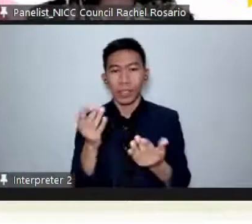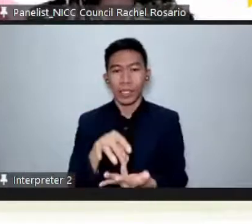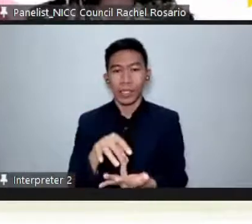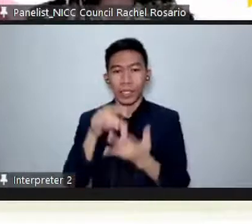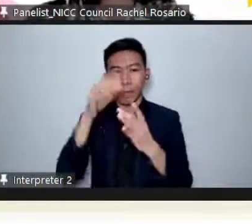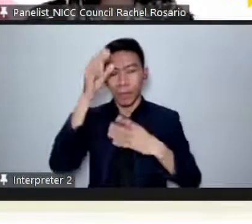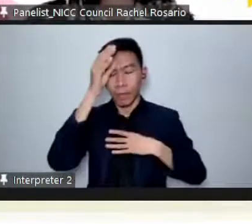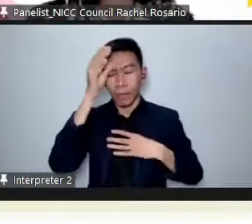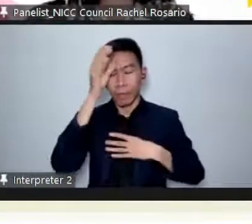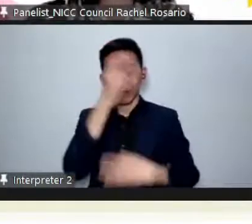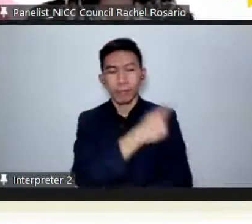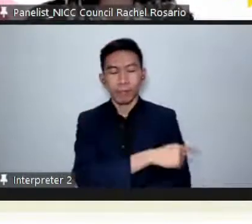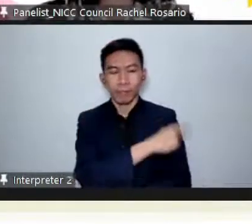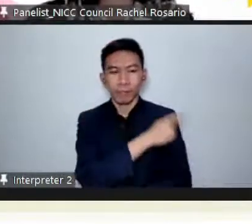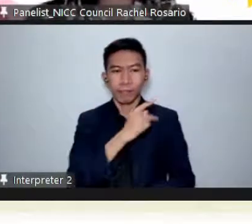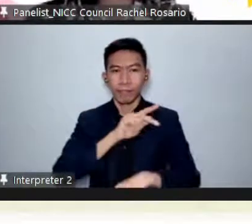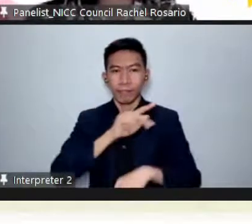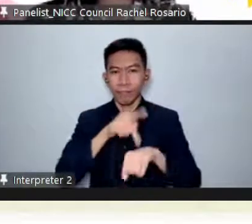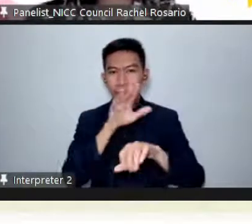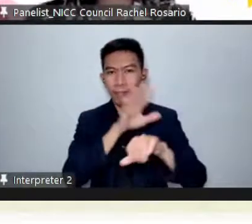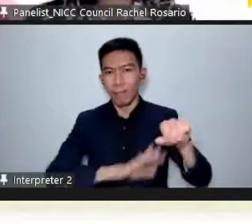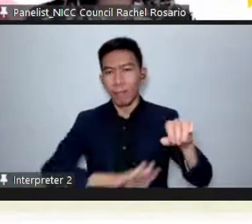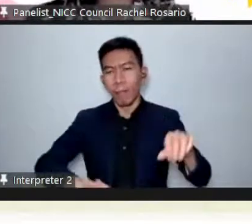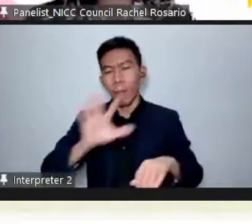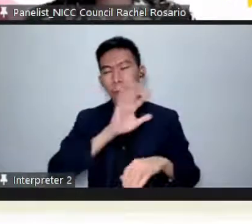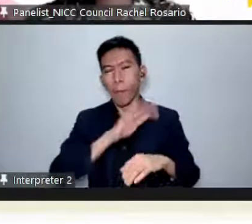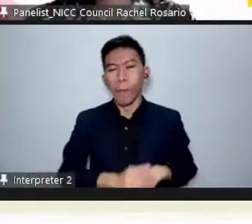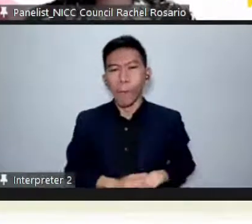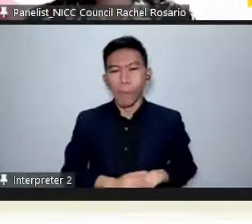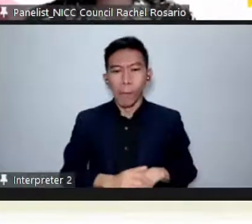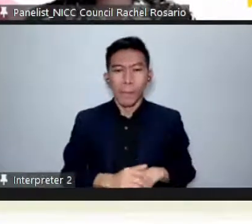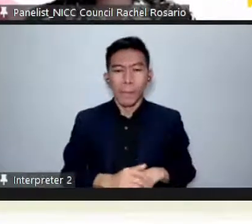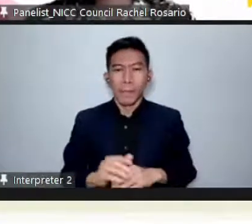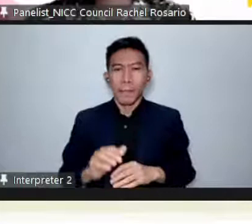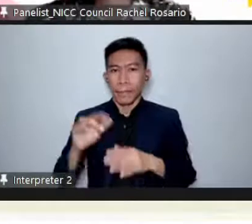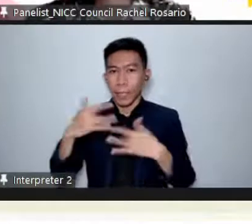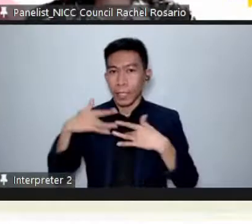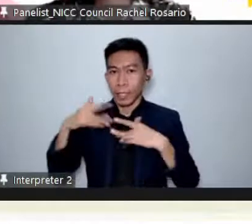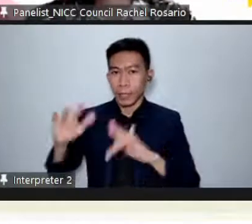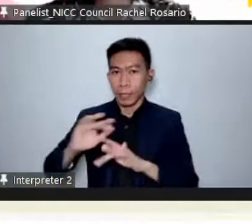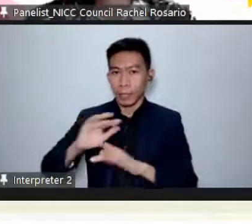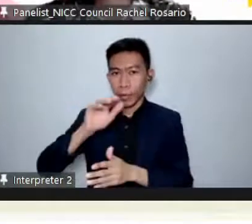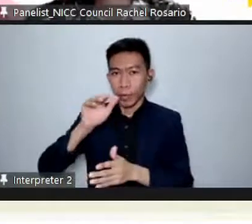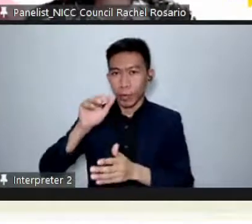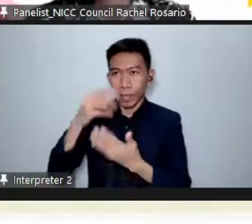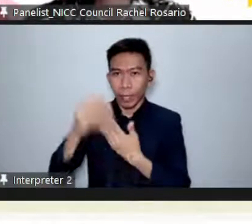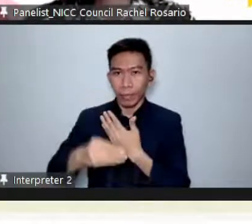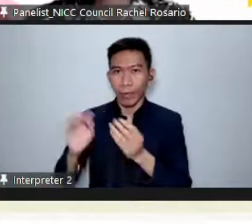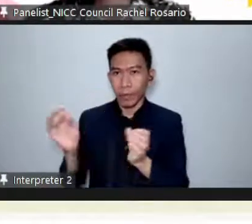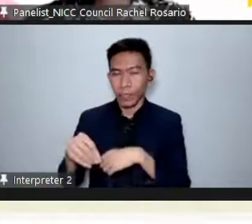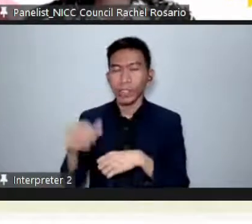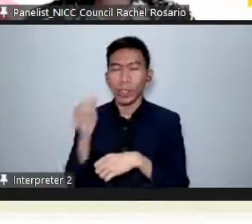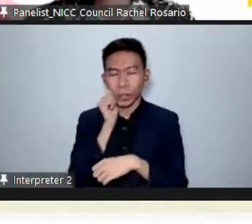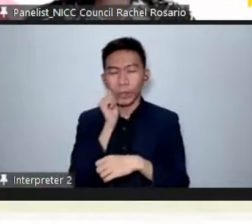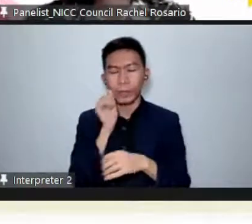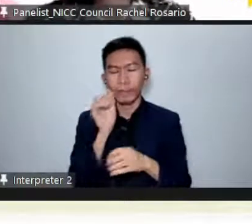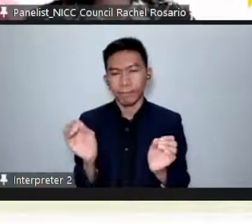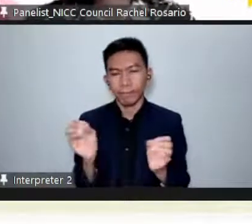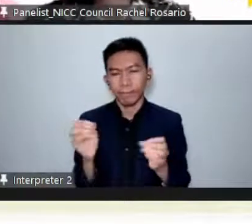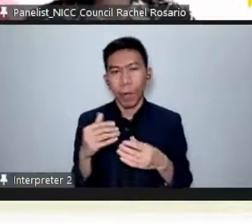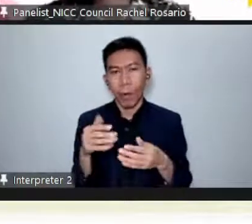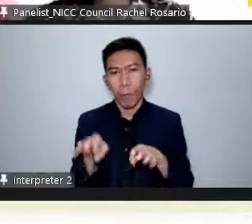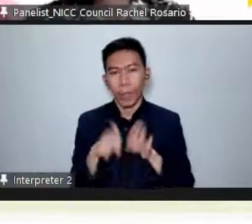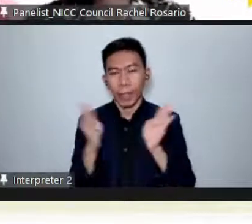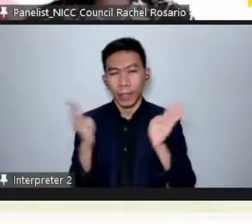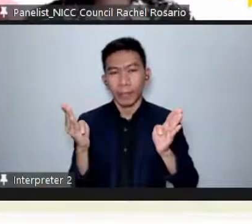natin nationwide. Yun lang po. And the Malasakit Program Office and Malasakit Centers are always open po. And we've